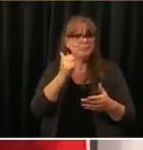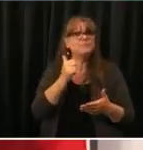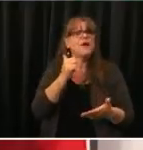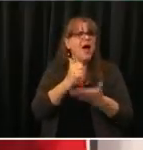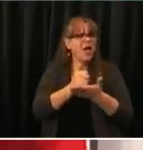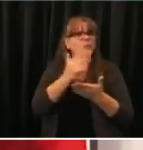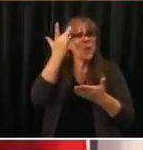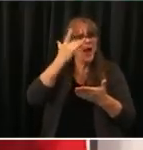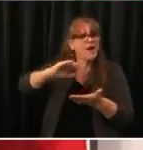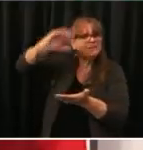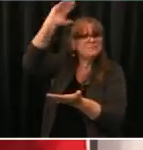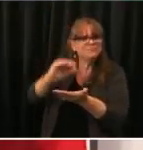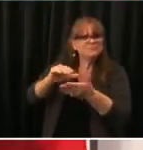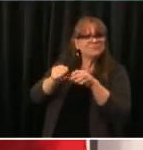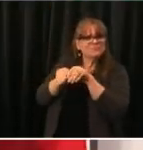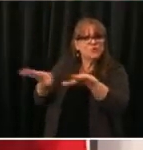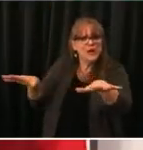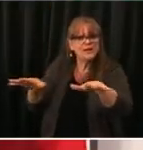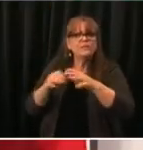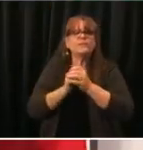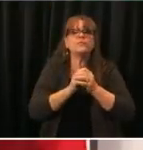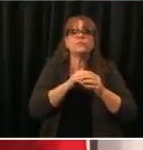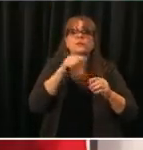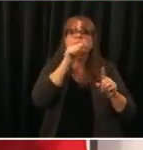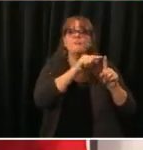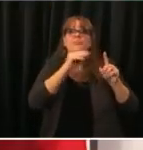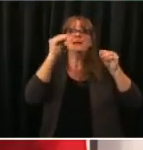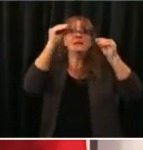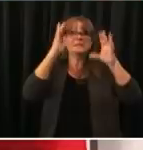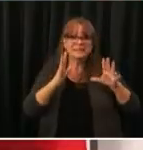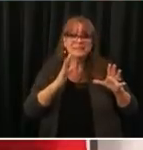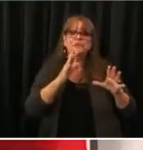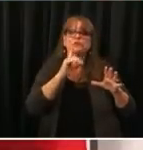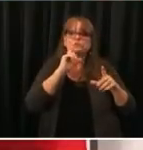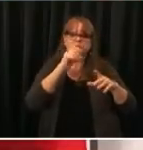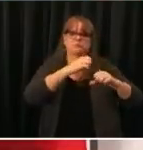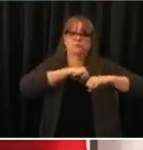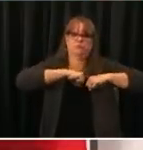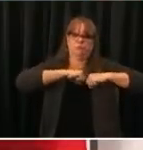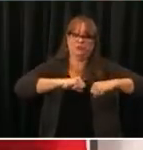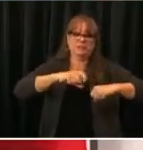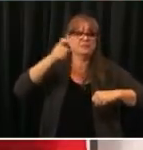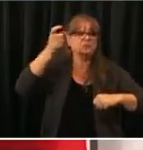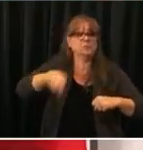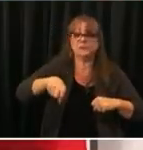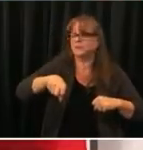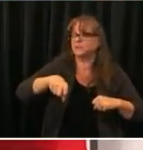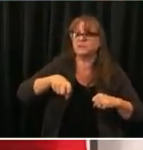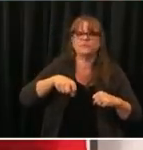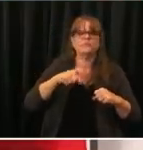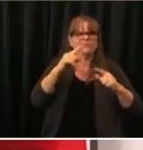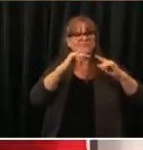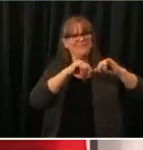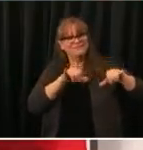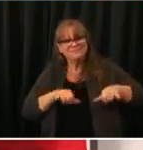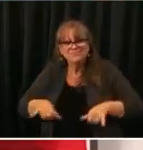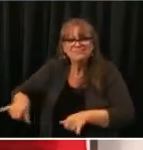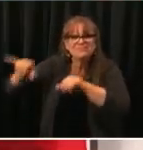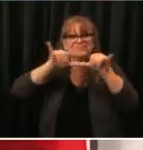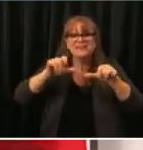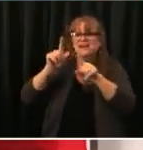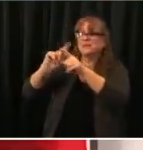public schools and our teachers the level of protection that professional sports teams and others have had as their